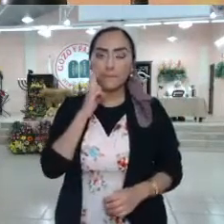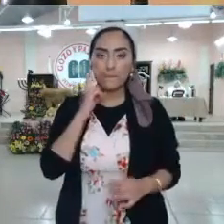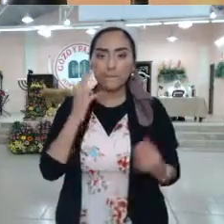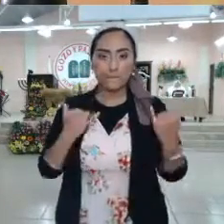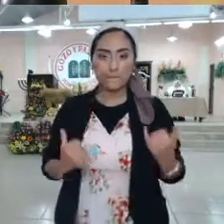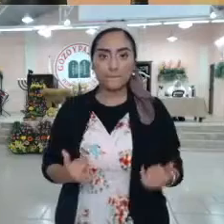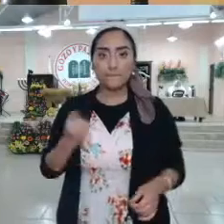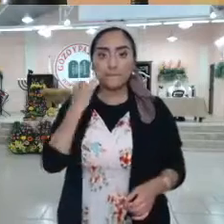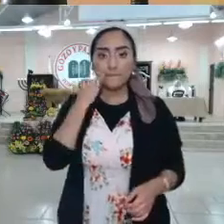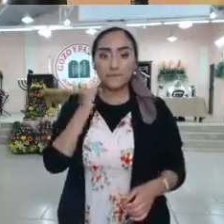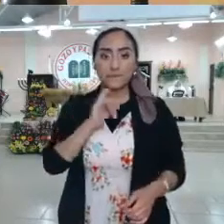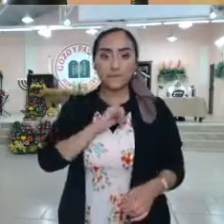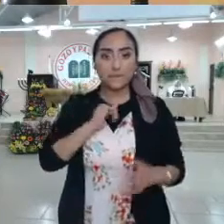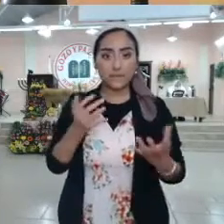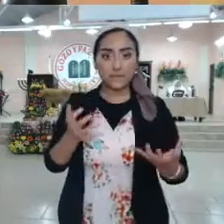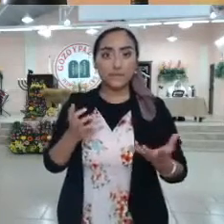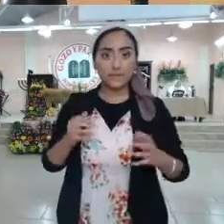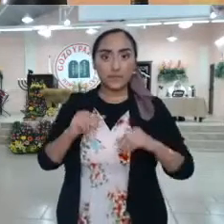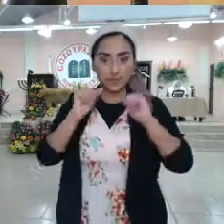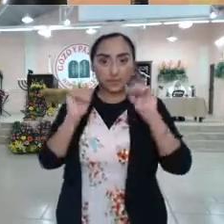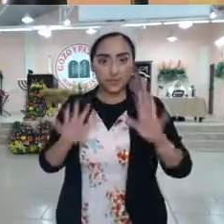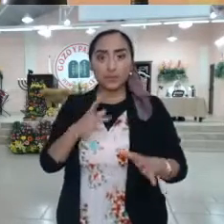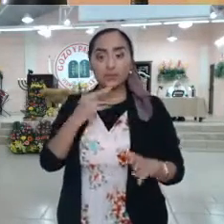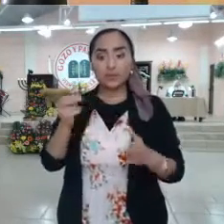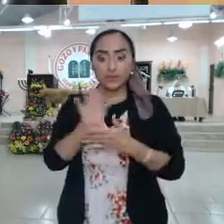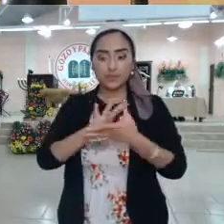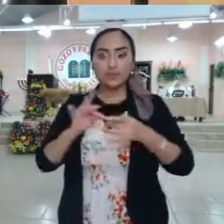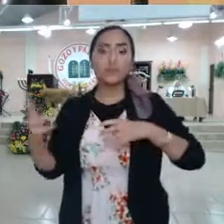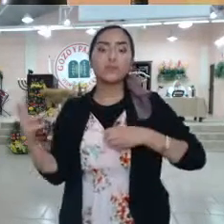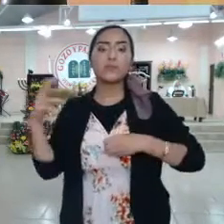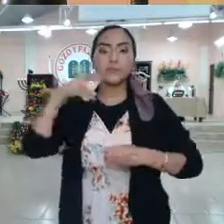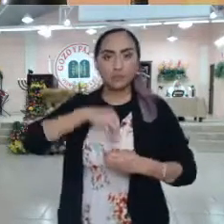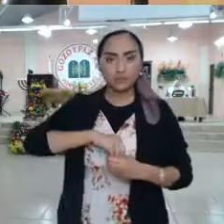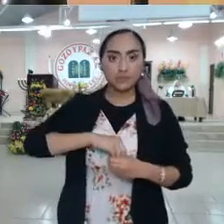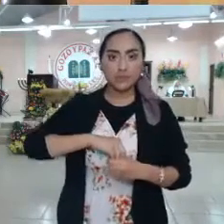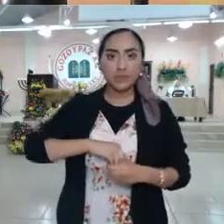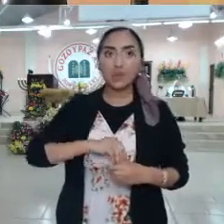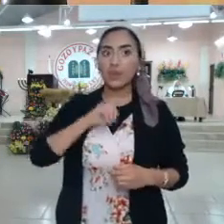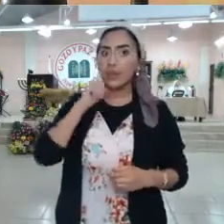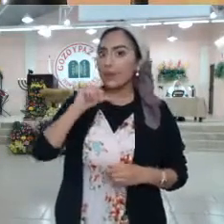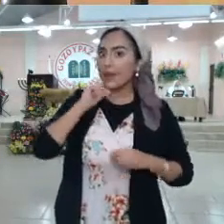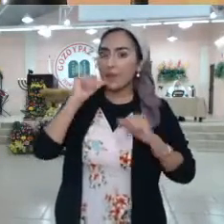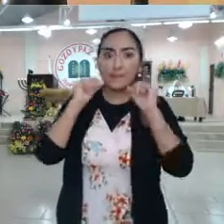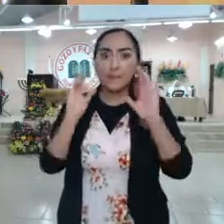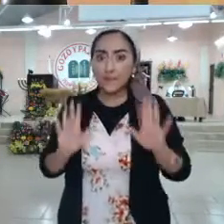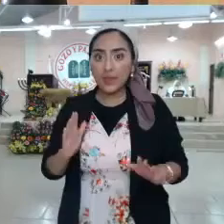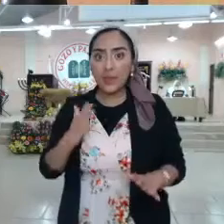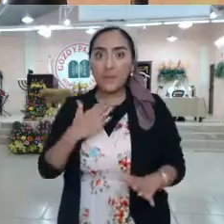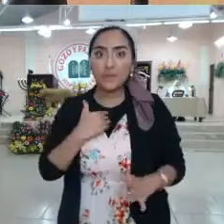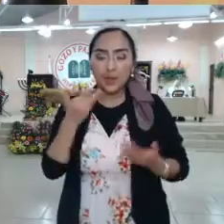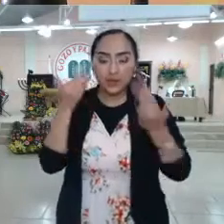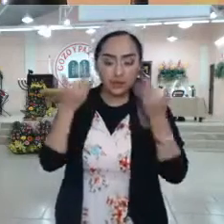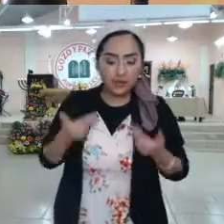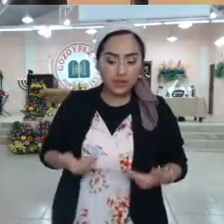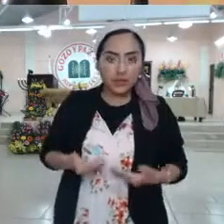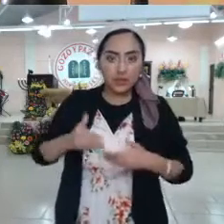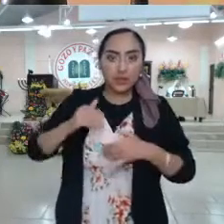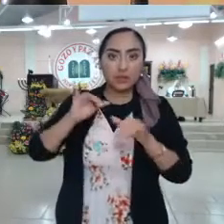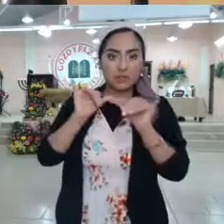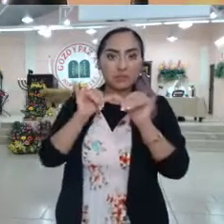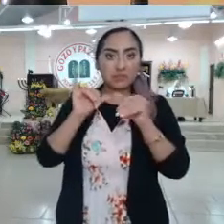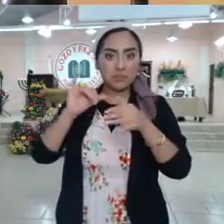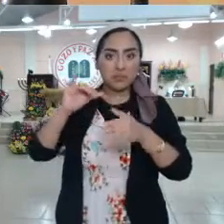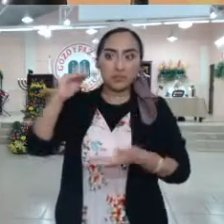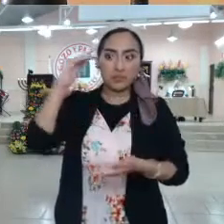now, if I want to be blessed and anointed by the Avakadosh, He's not going to bless me according to my